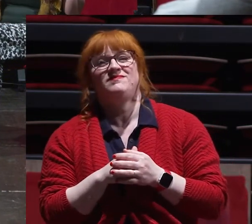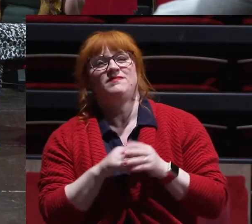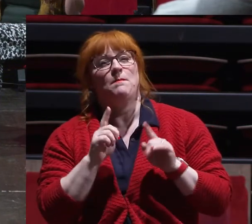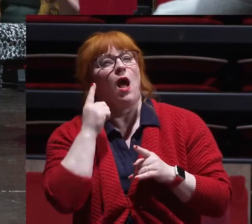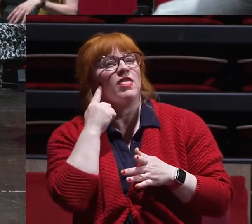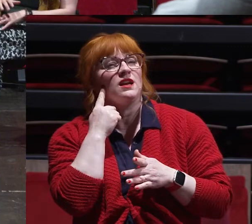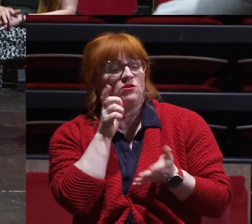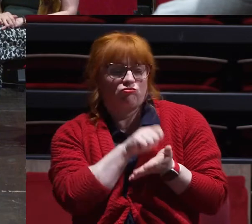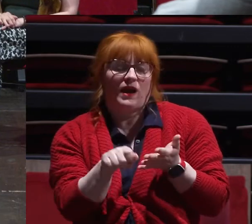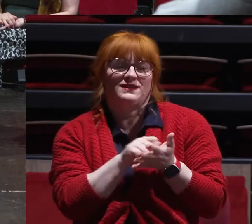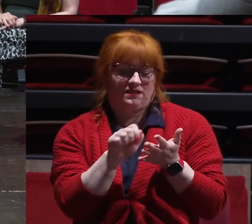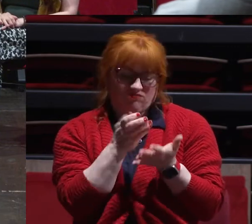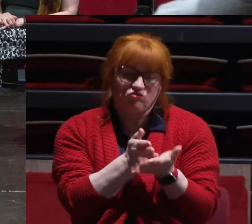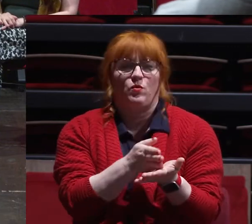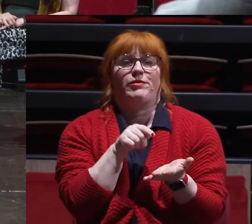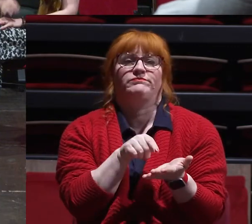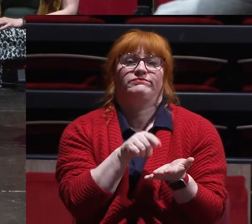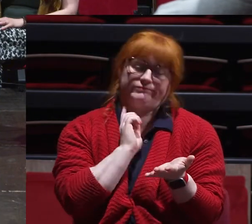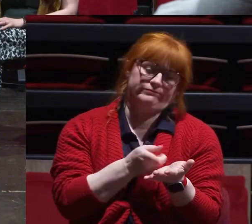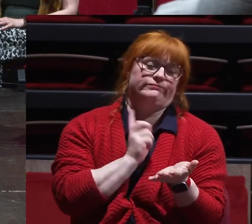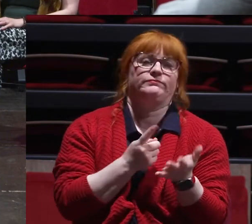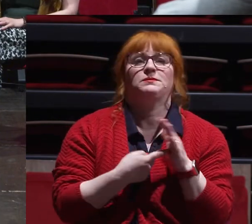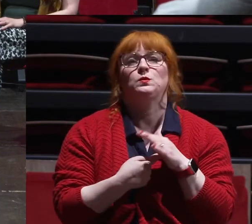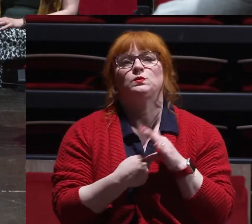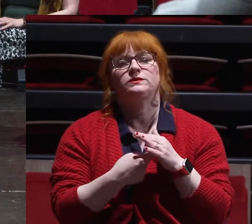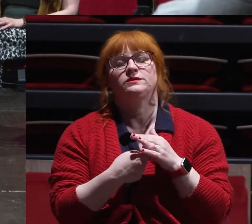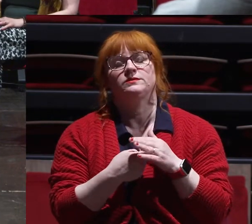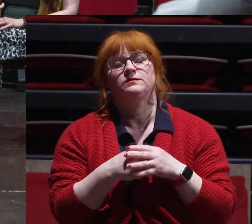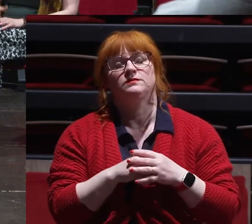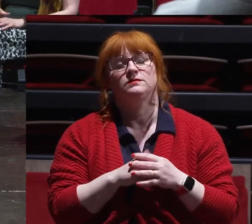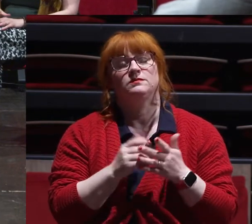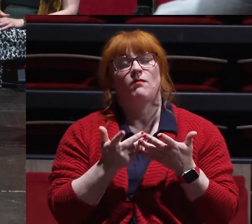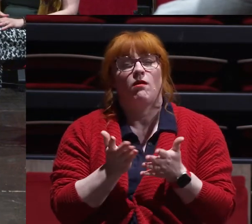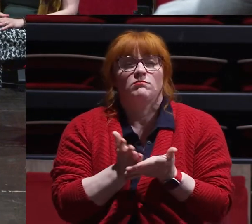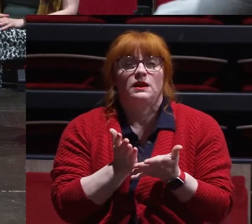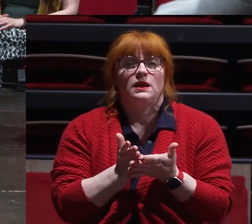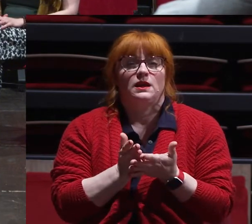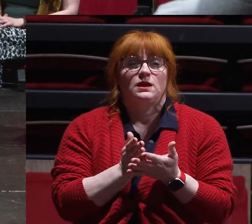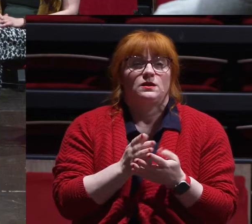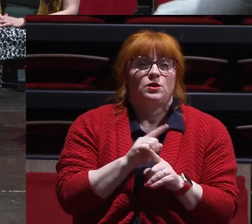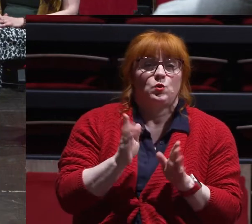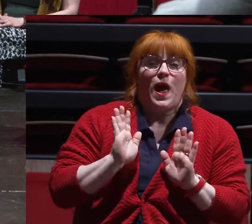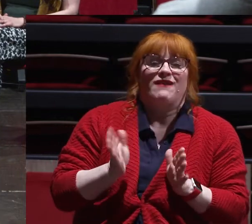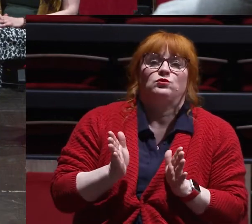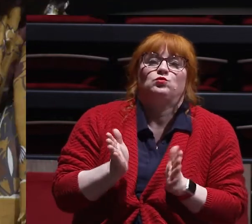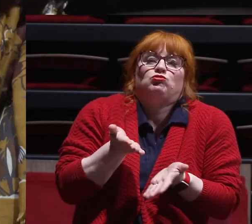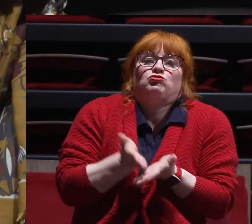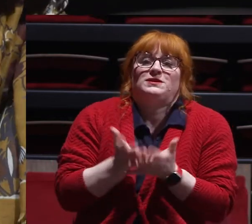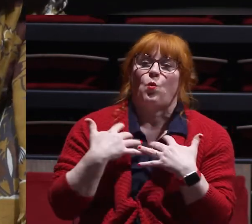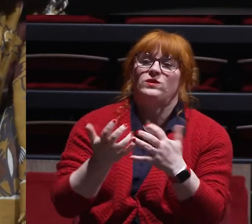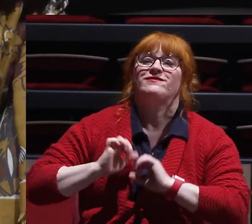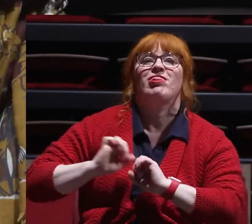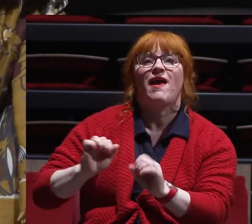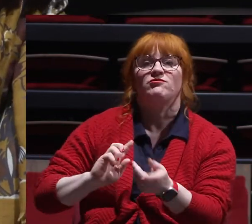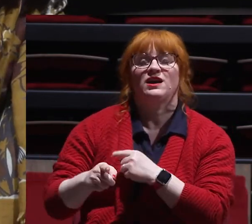just personally. But I think writing truth is the most important thing. But I think you